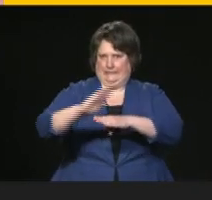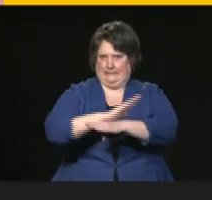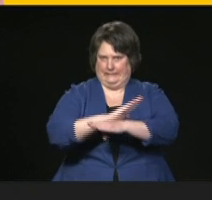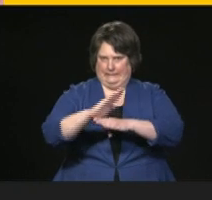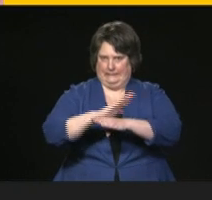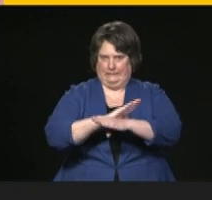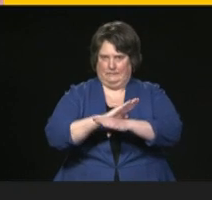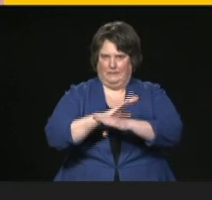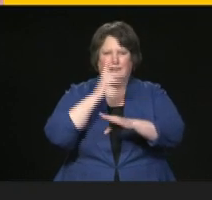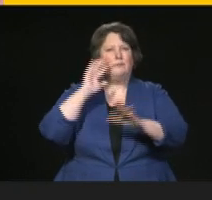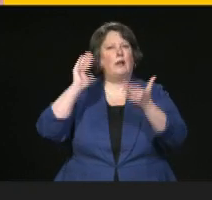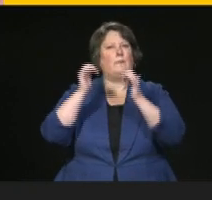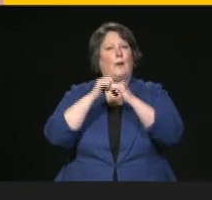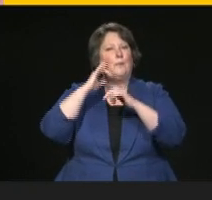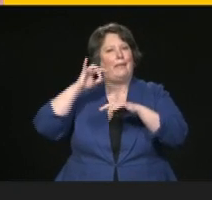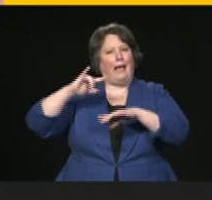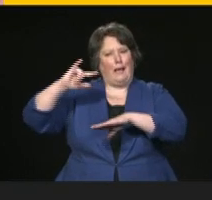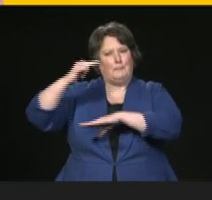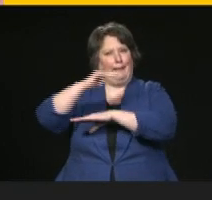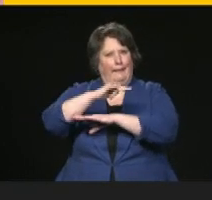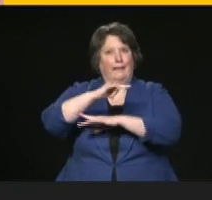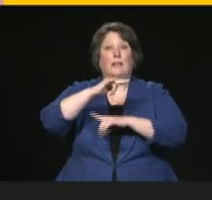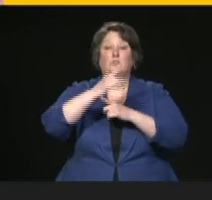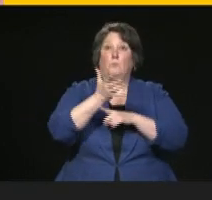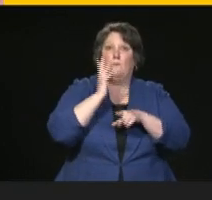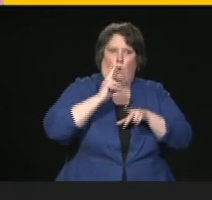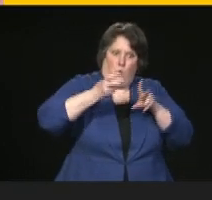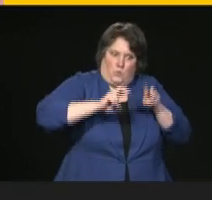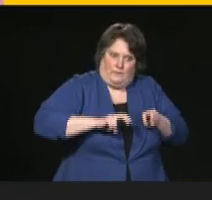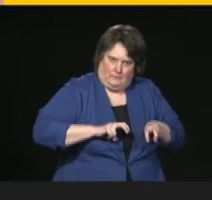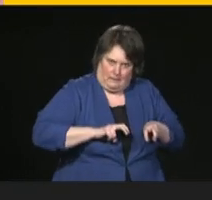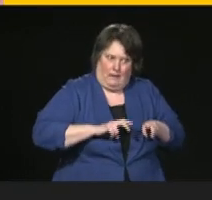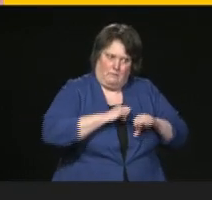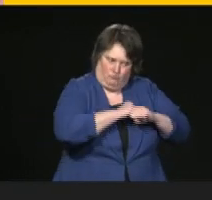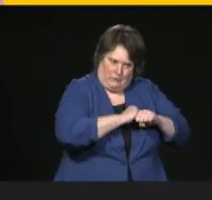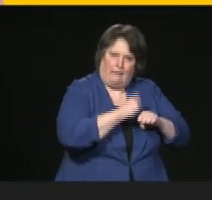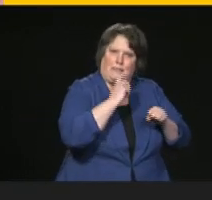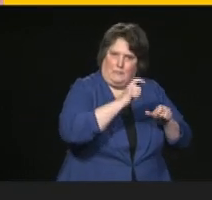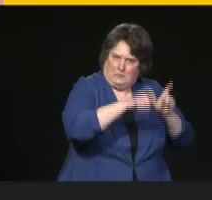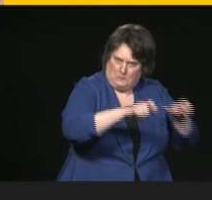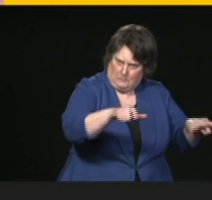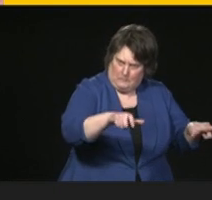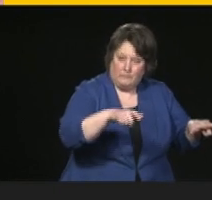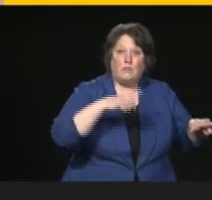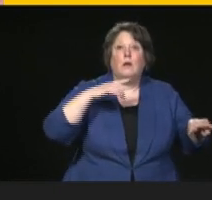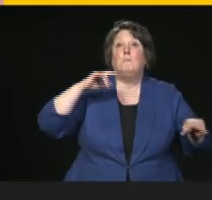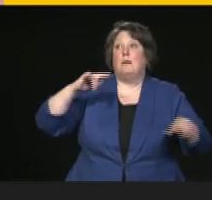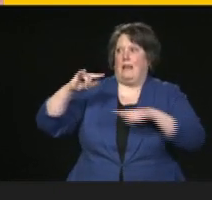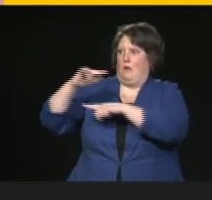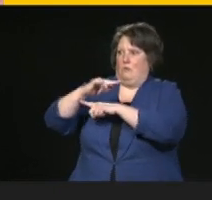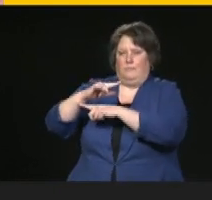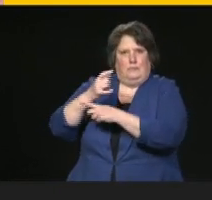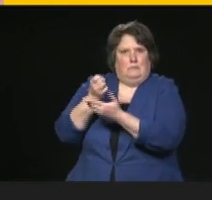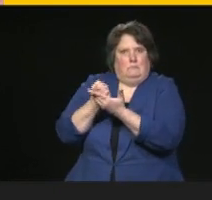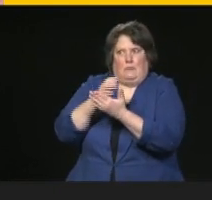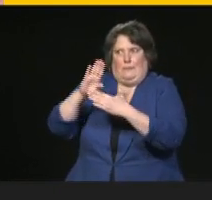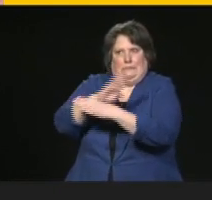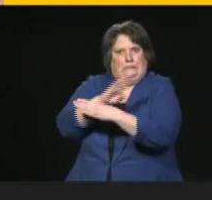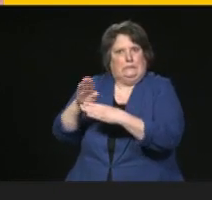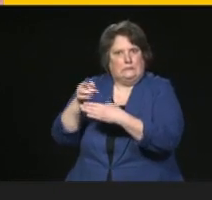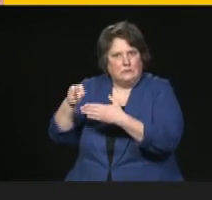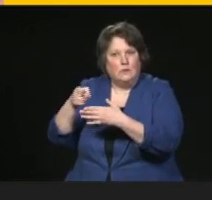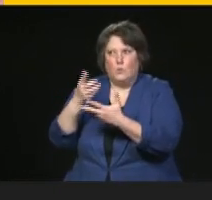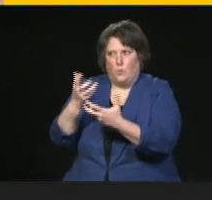important to prepare the rebound that will happen afterwards. We have to ensure that this plane is protected. We have to protect